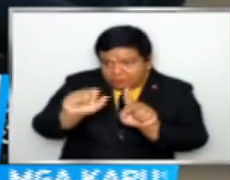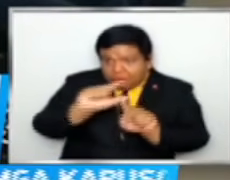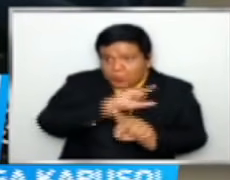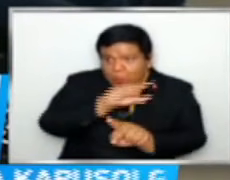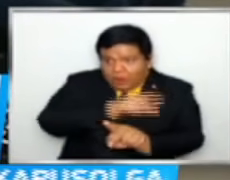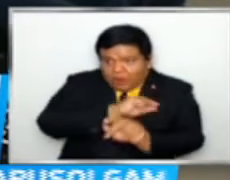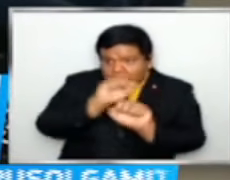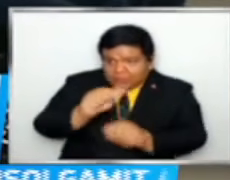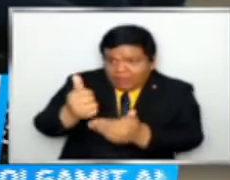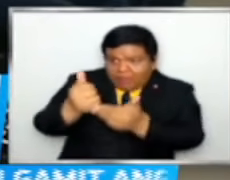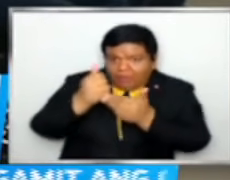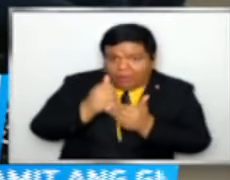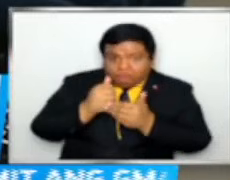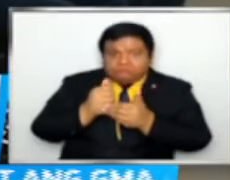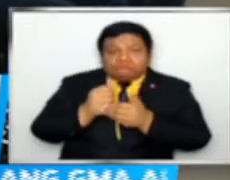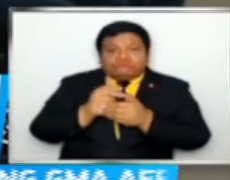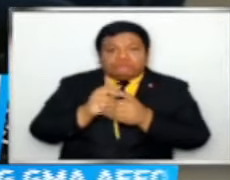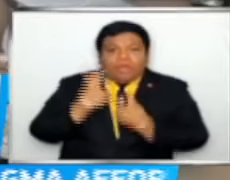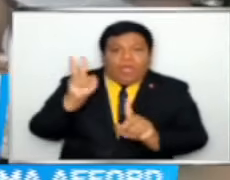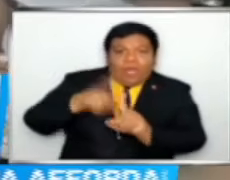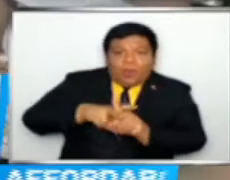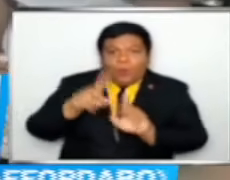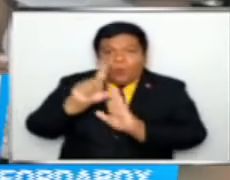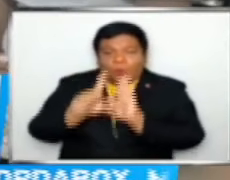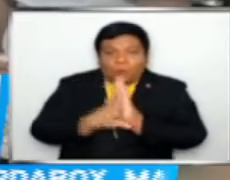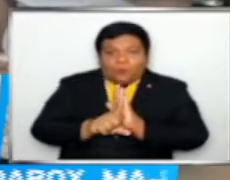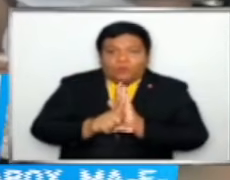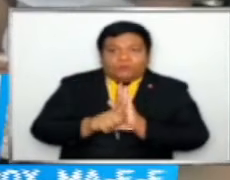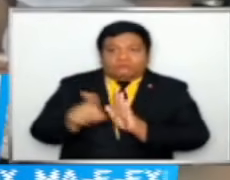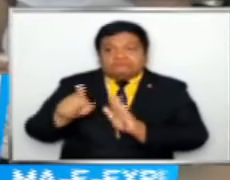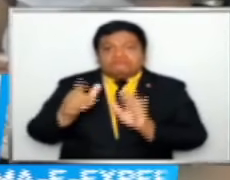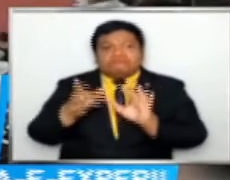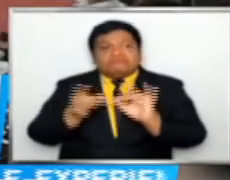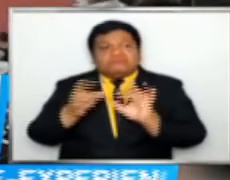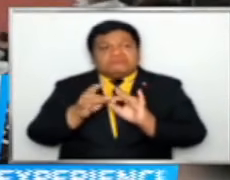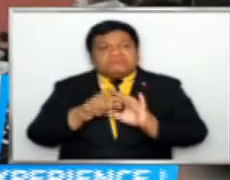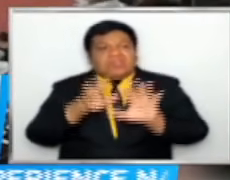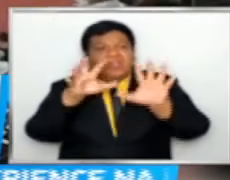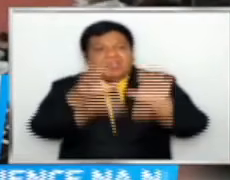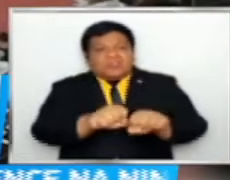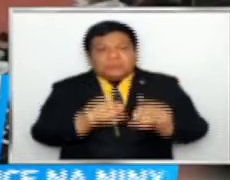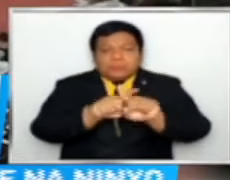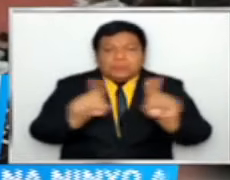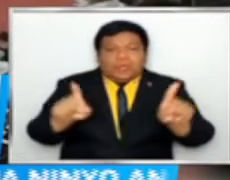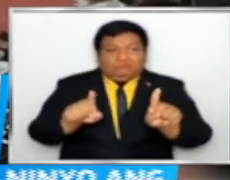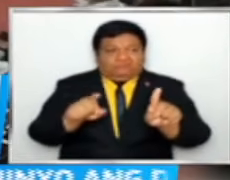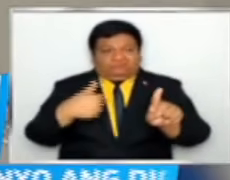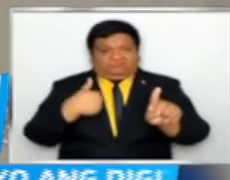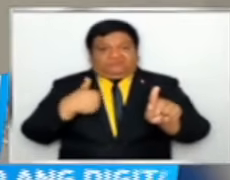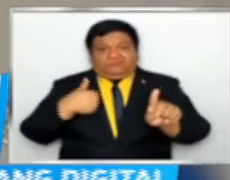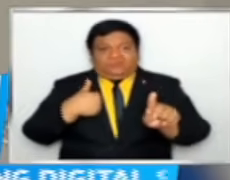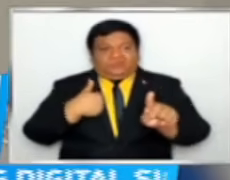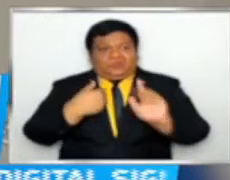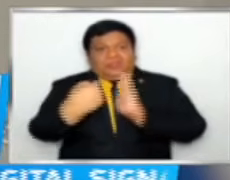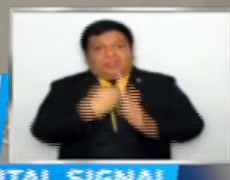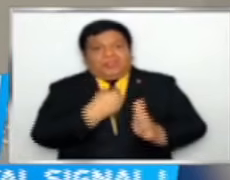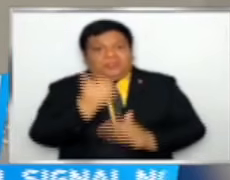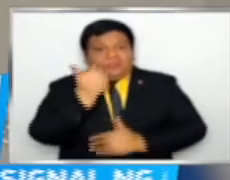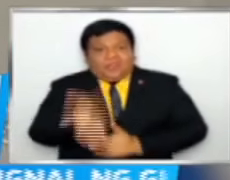not simply say that you are making an arrest, tapos wala kang, ikaw ang mamatay,